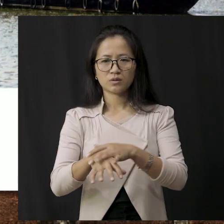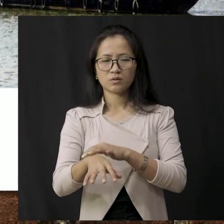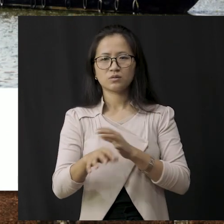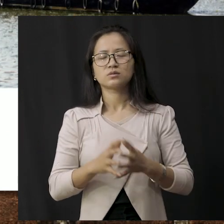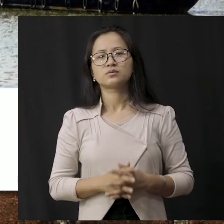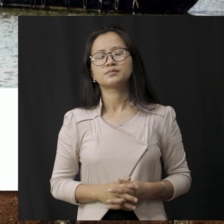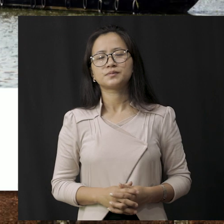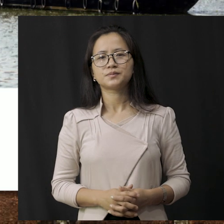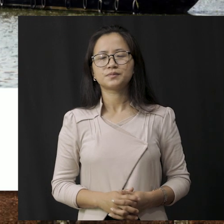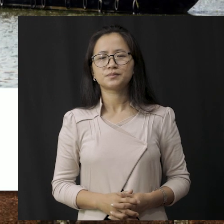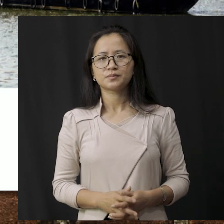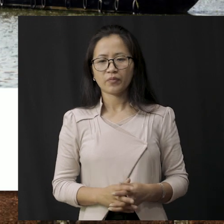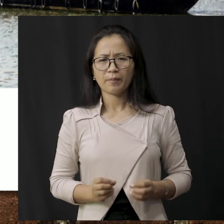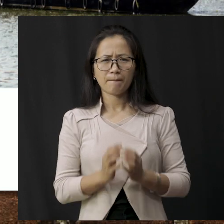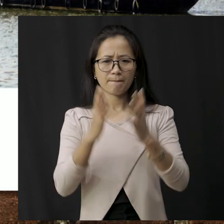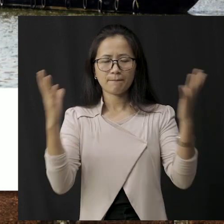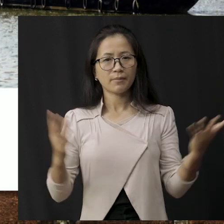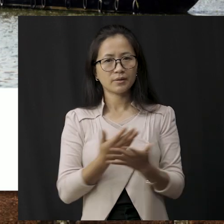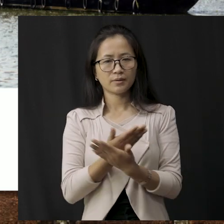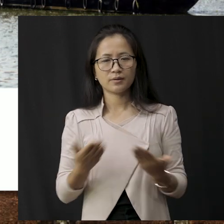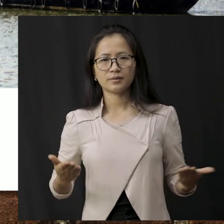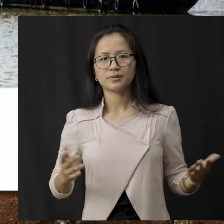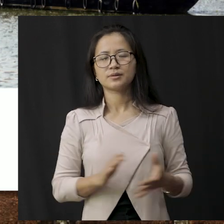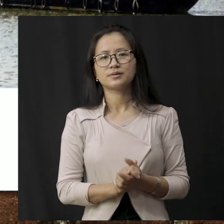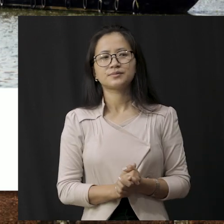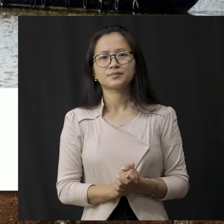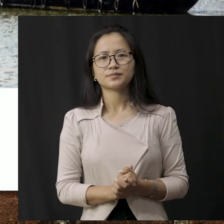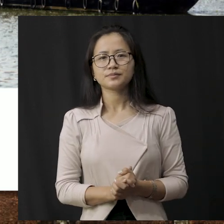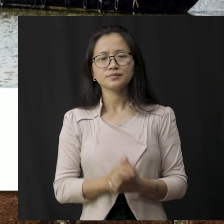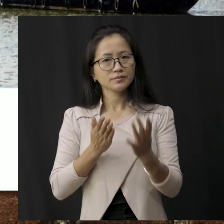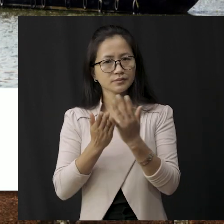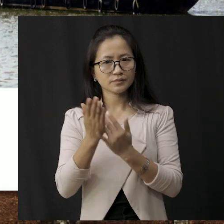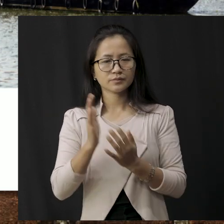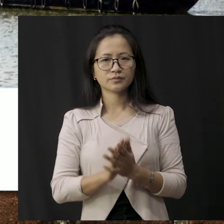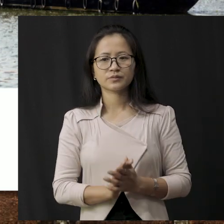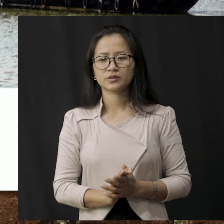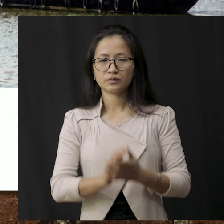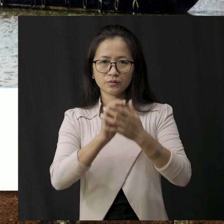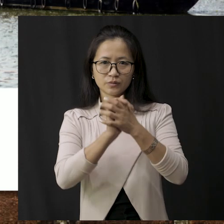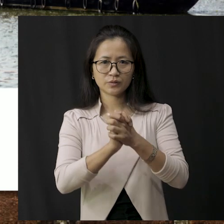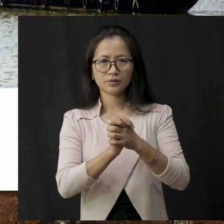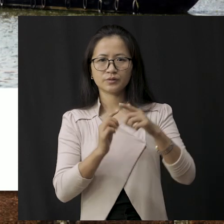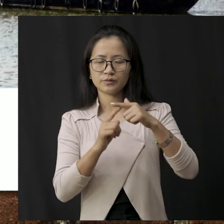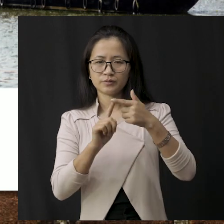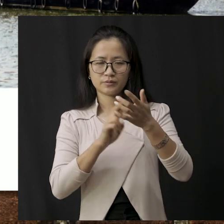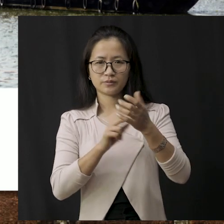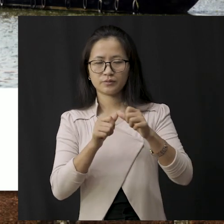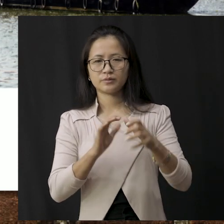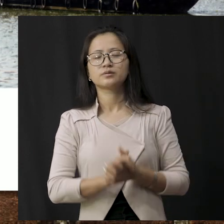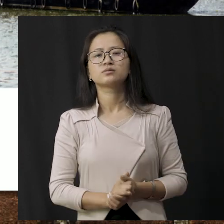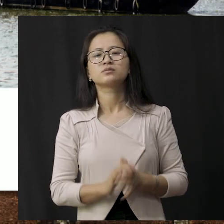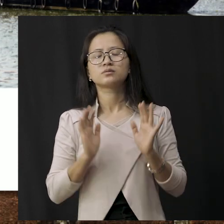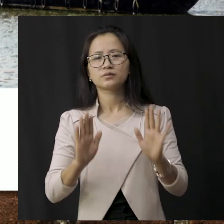stray animals, and many things, right? And through your friend Tane, we have